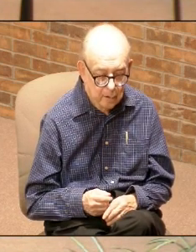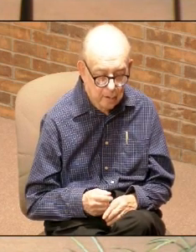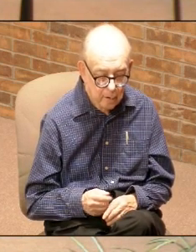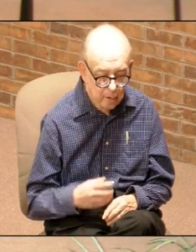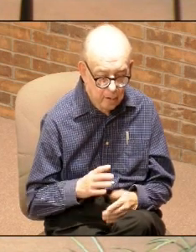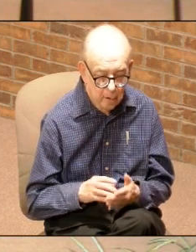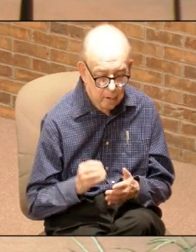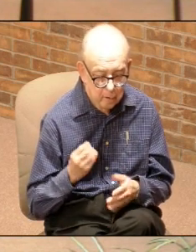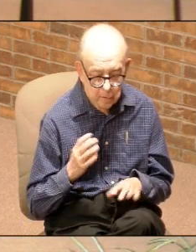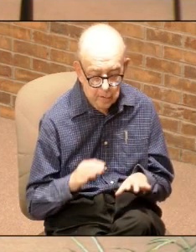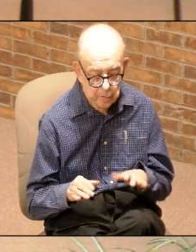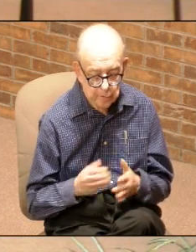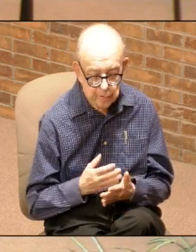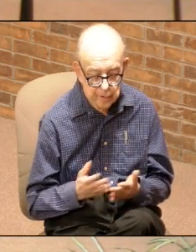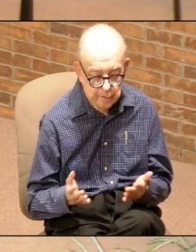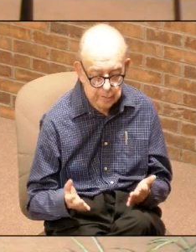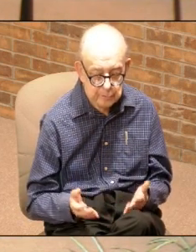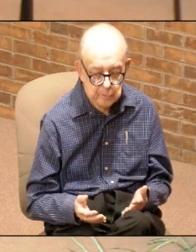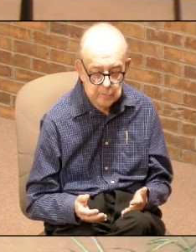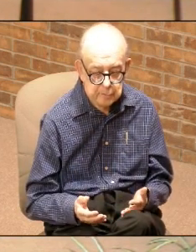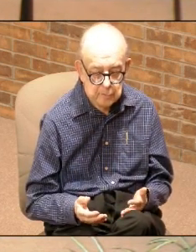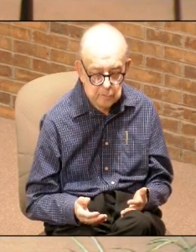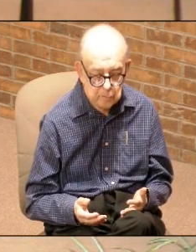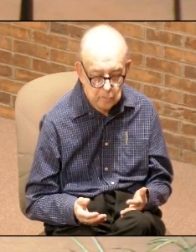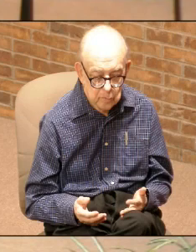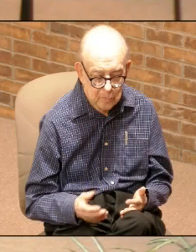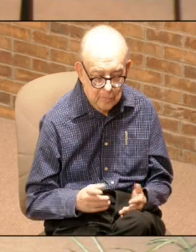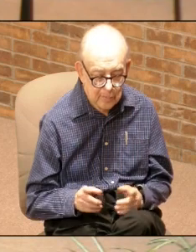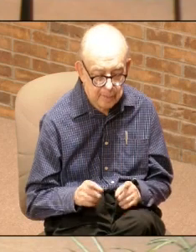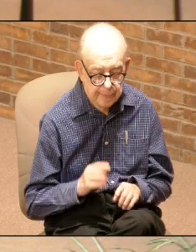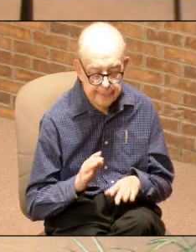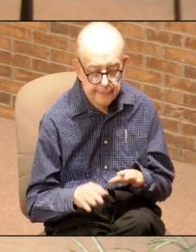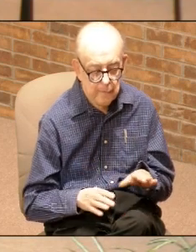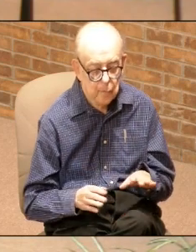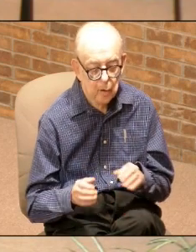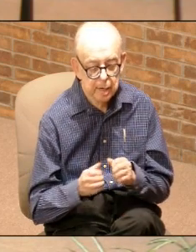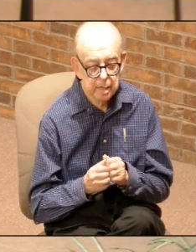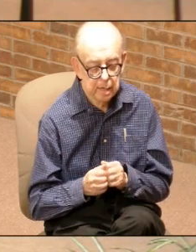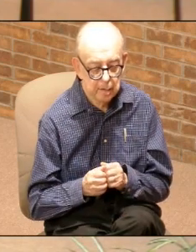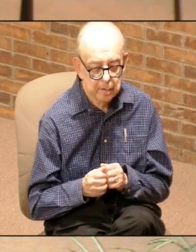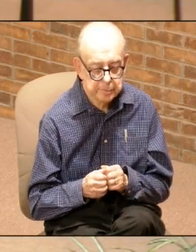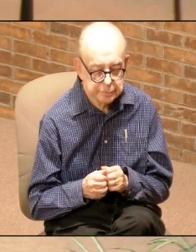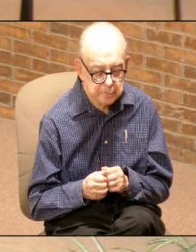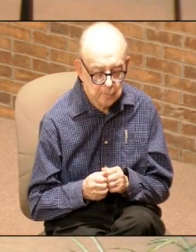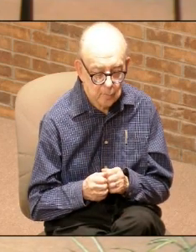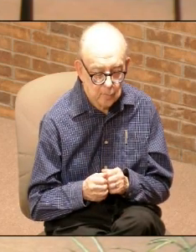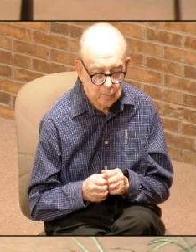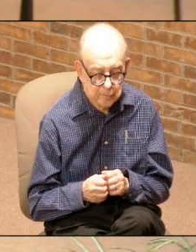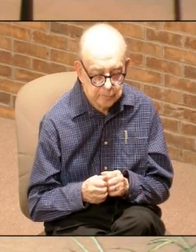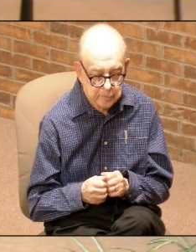And we learn how to do those things as we're walking together.